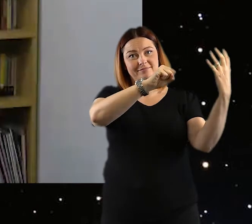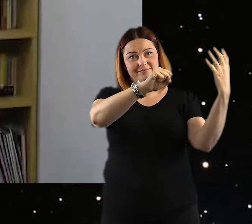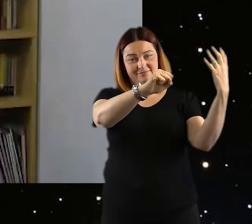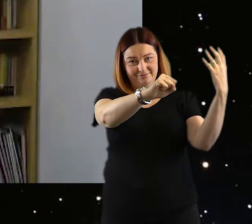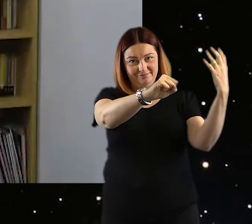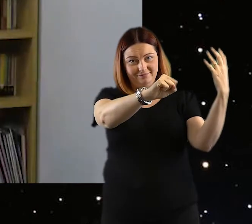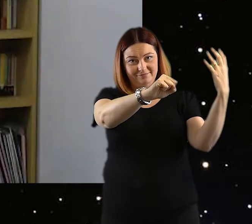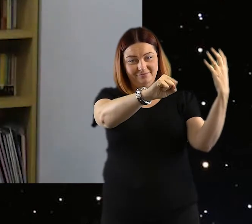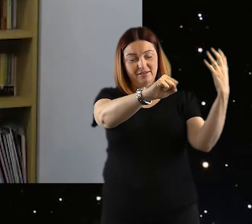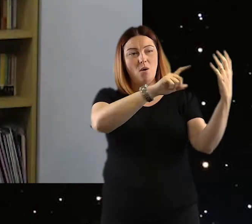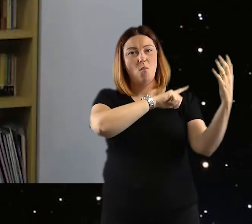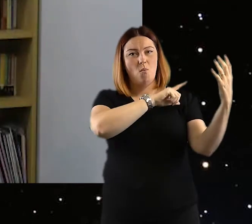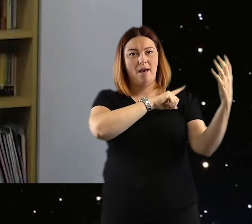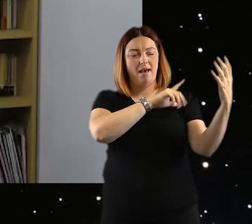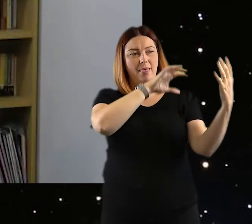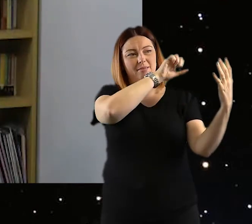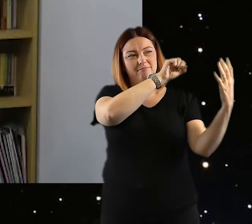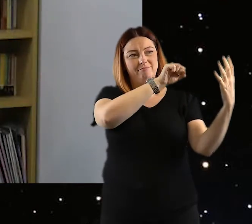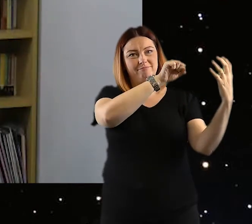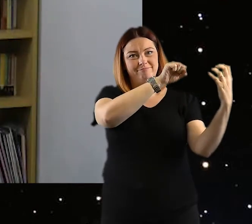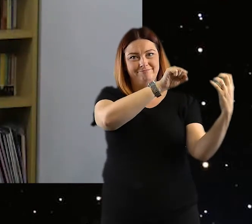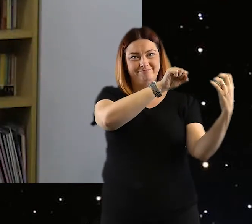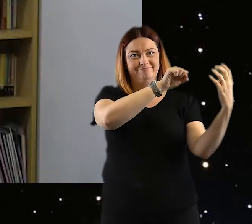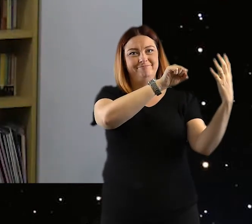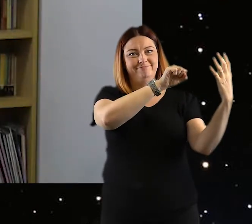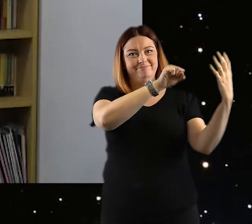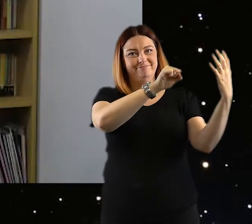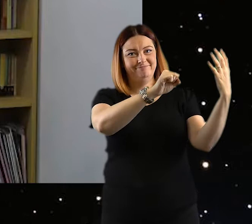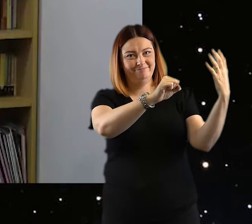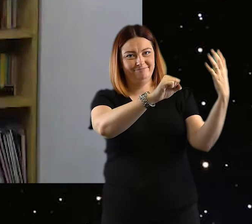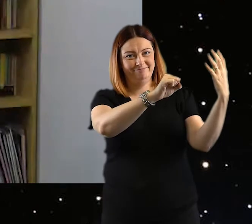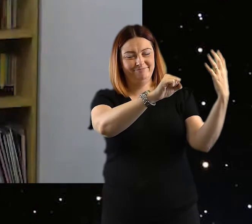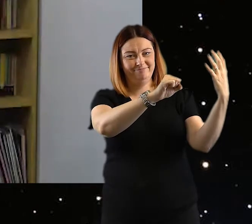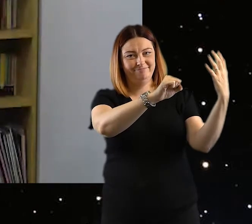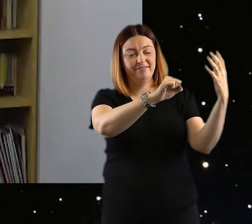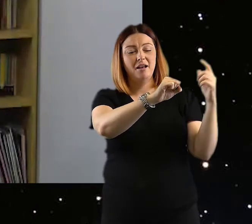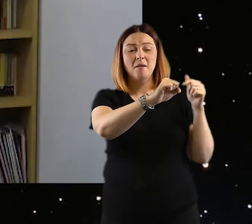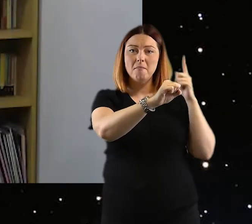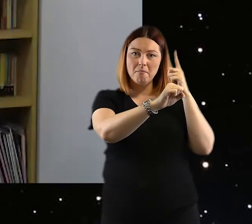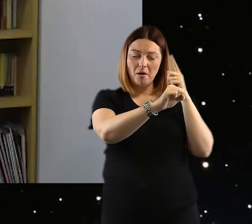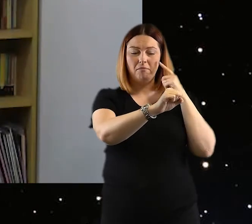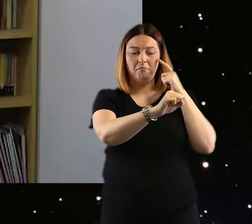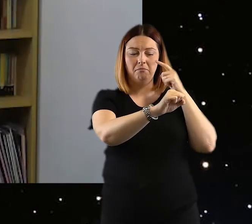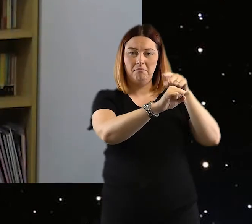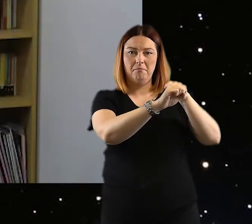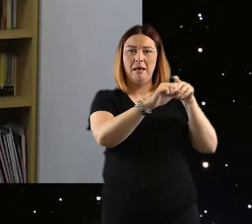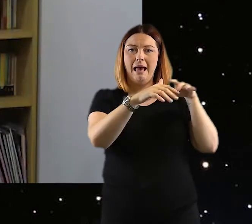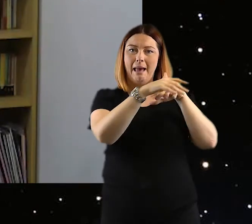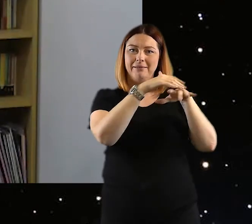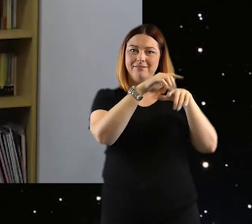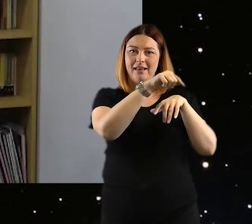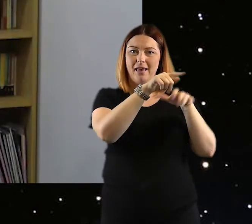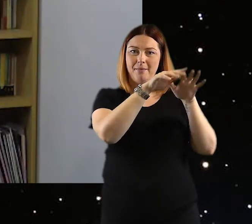light, most of it is, a fraction of it is blocked by the planet. But you have that extended atmosphere potentially around the planet,